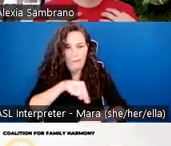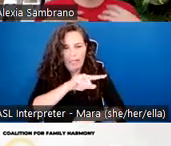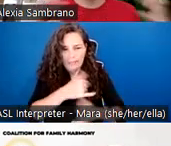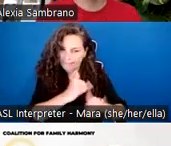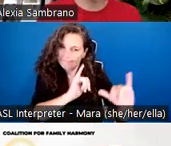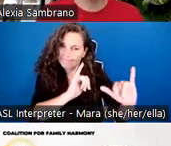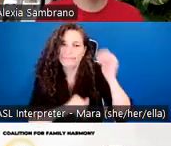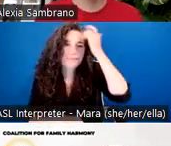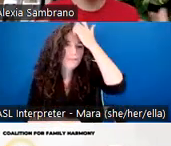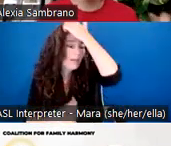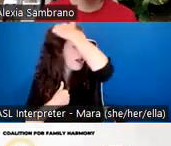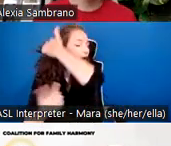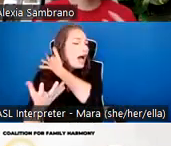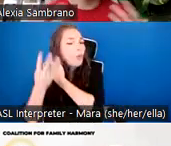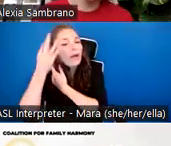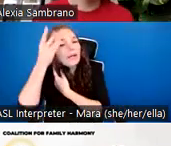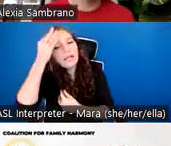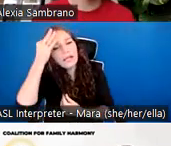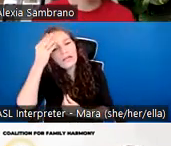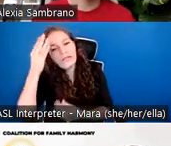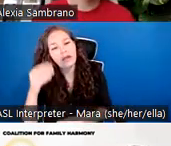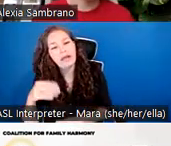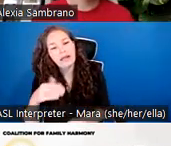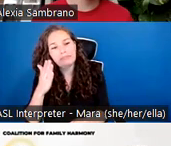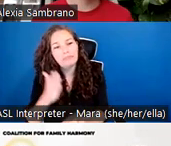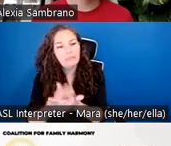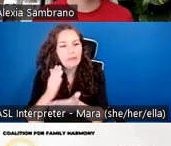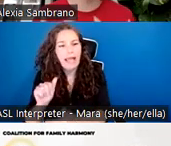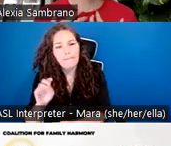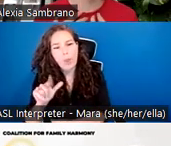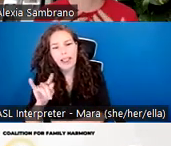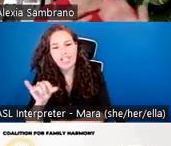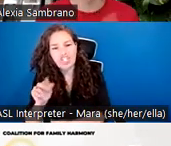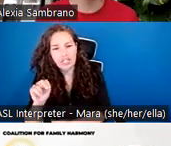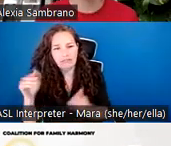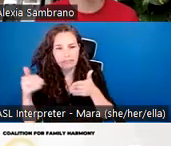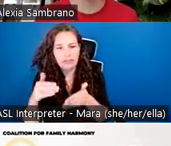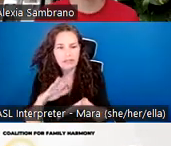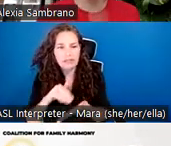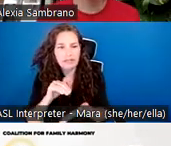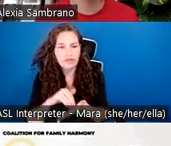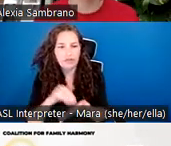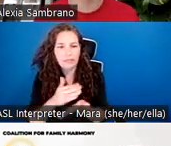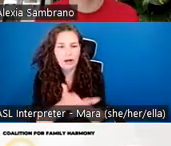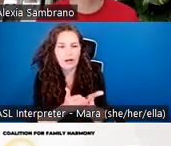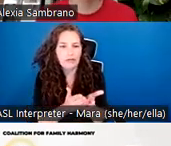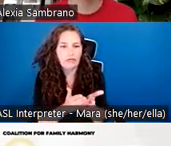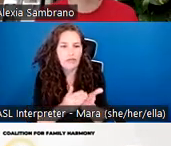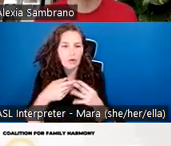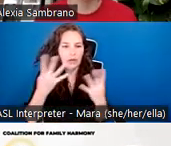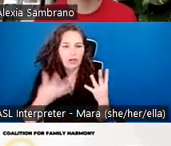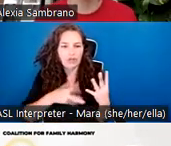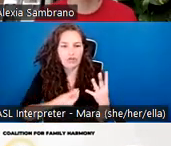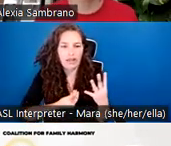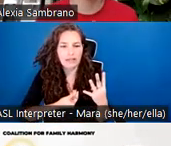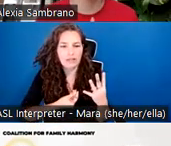So I really like to think of abolition as a central component of queer and trans resistance and the way that we navigate through medicine and how we treat